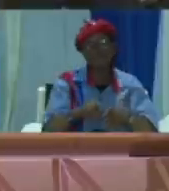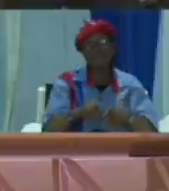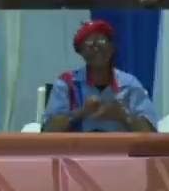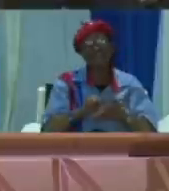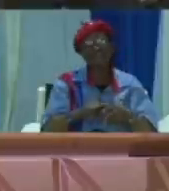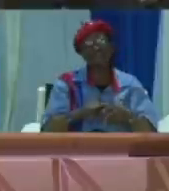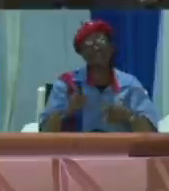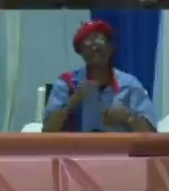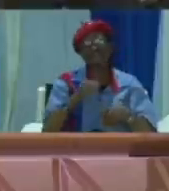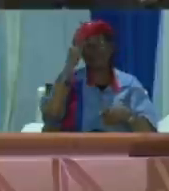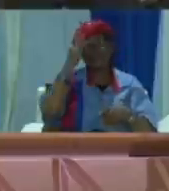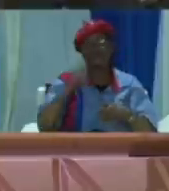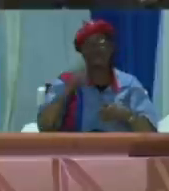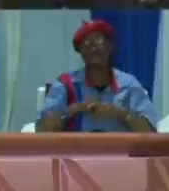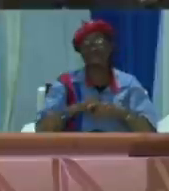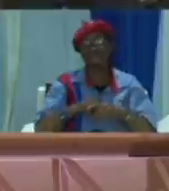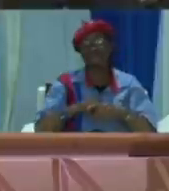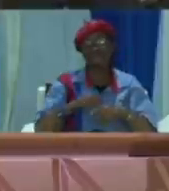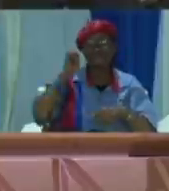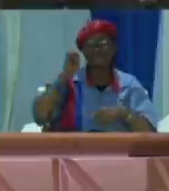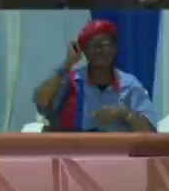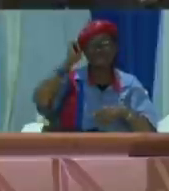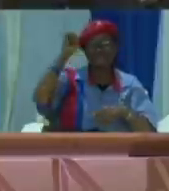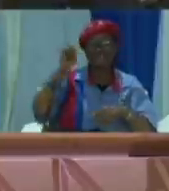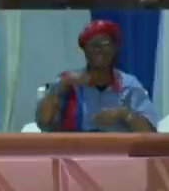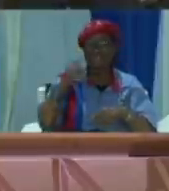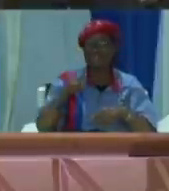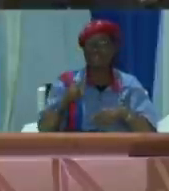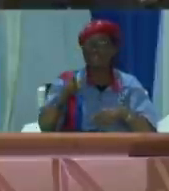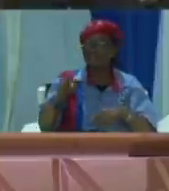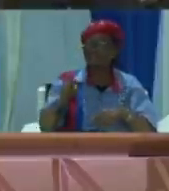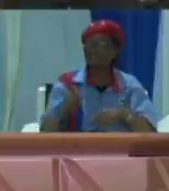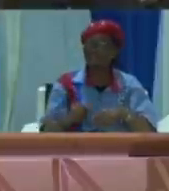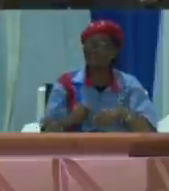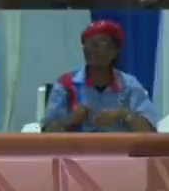He said, you are always